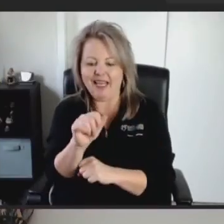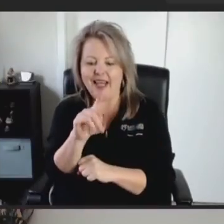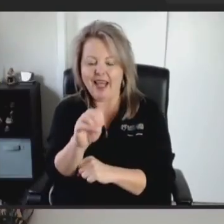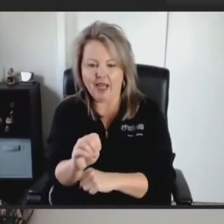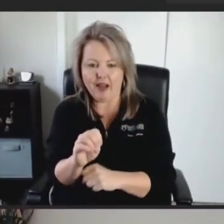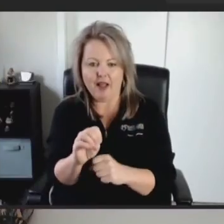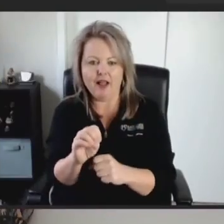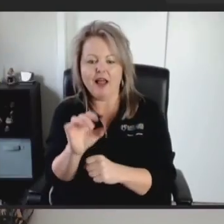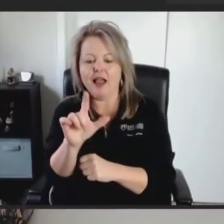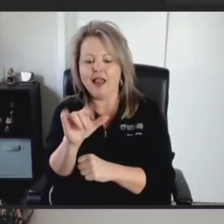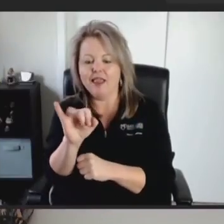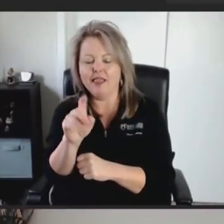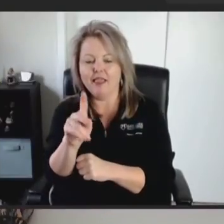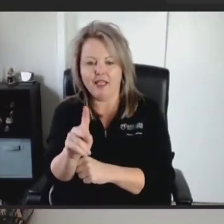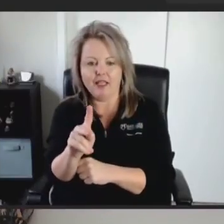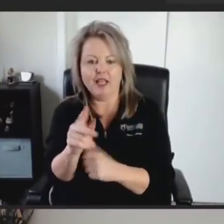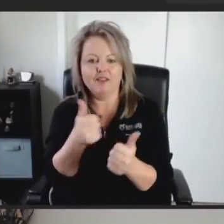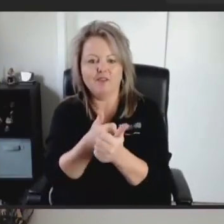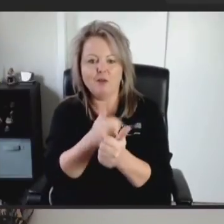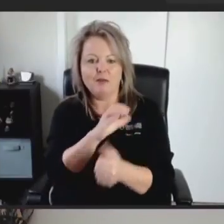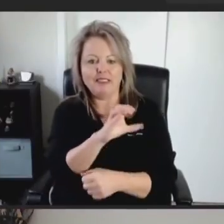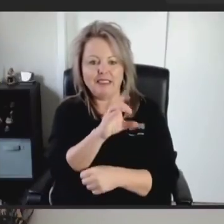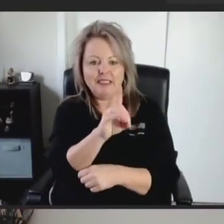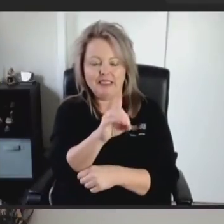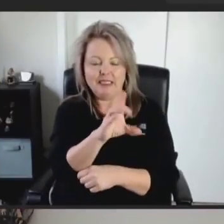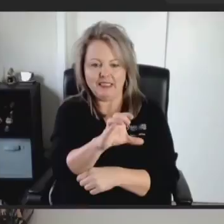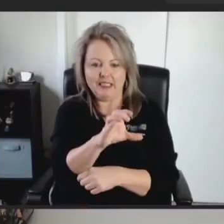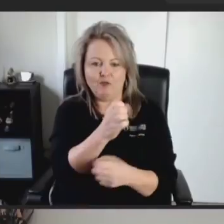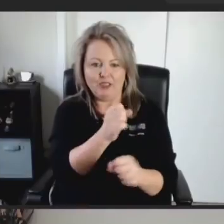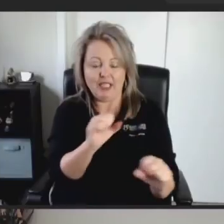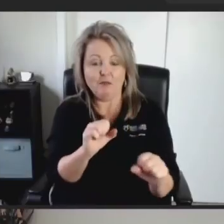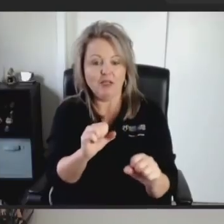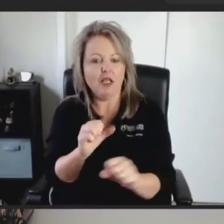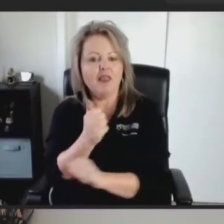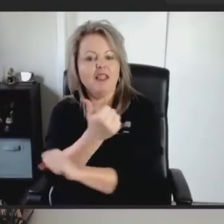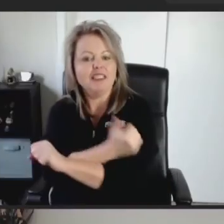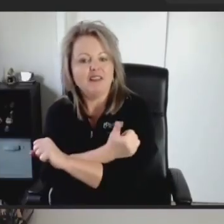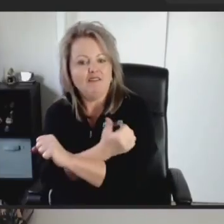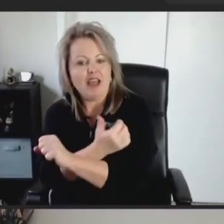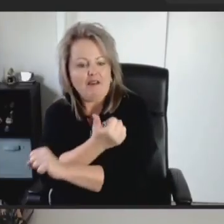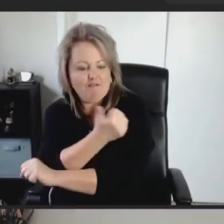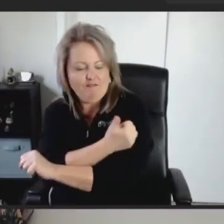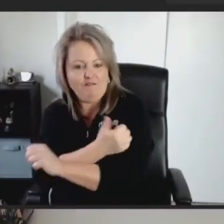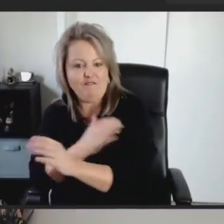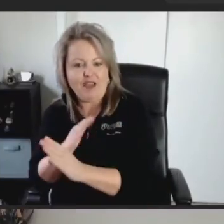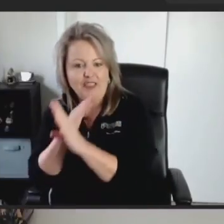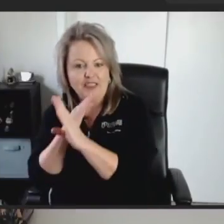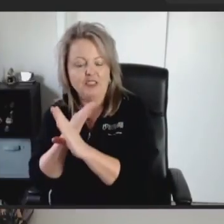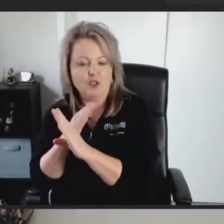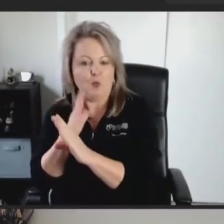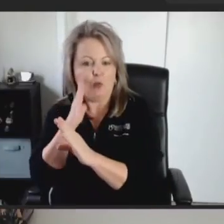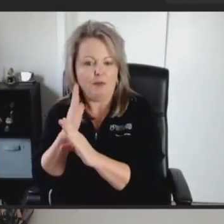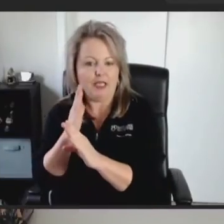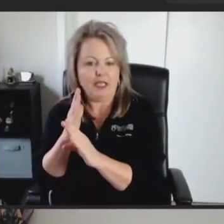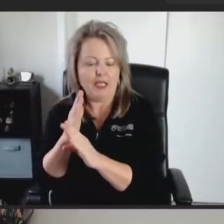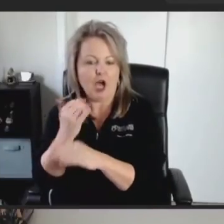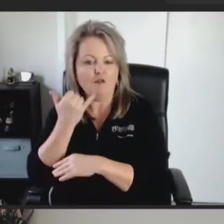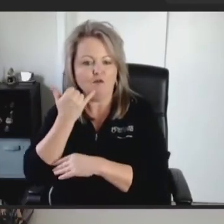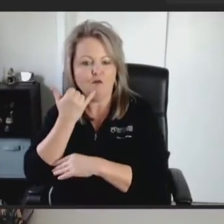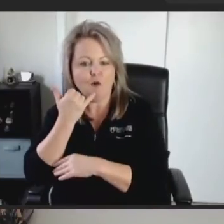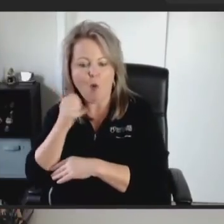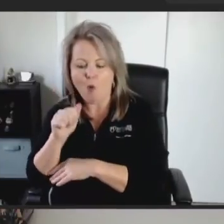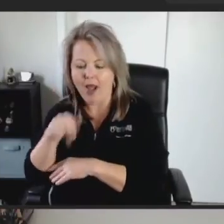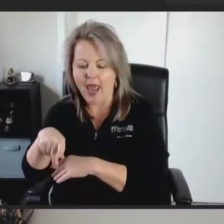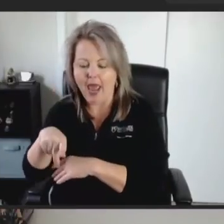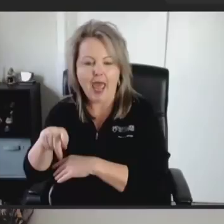to ensure the safety. And then for these vaccines, there's actually going to be enhanced safety. There's going to be a phone app that tracks